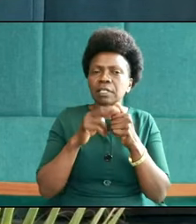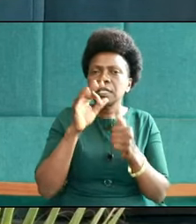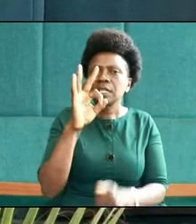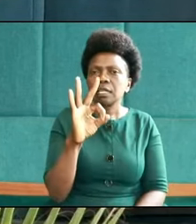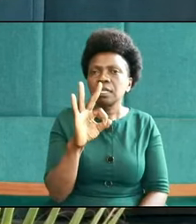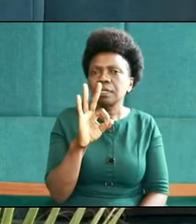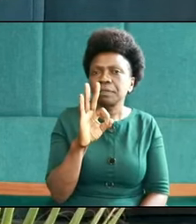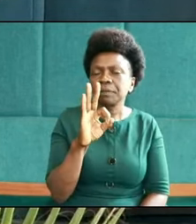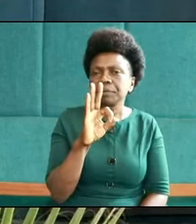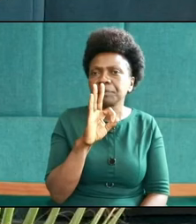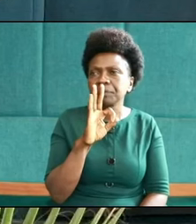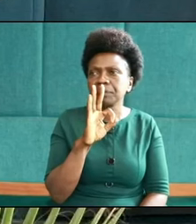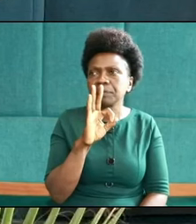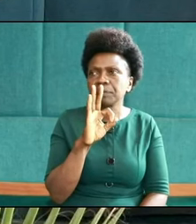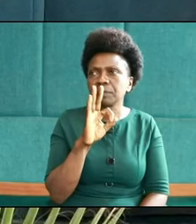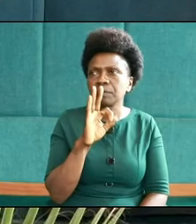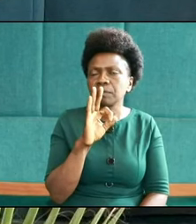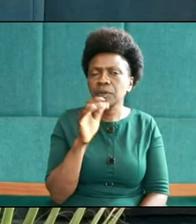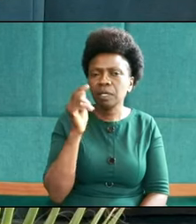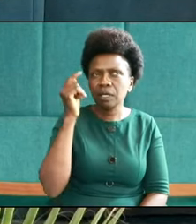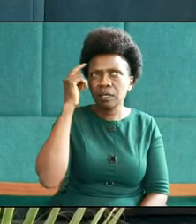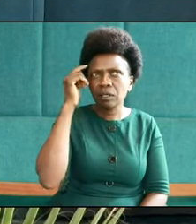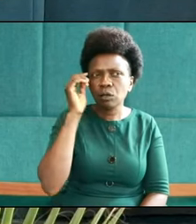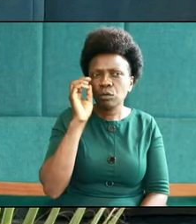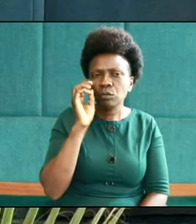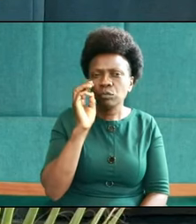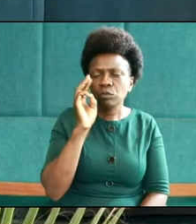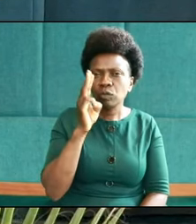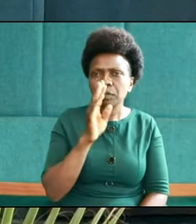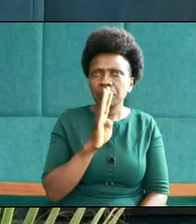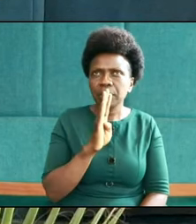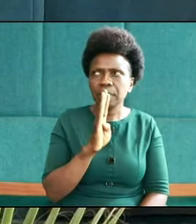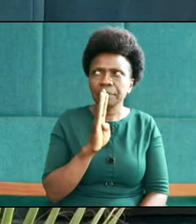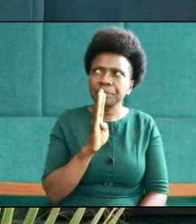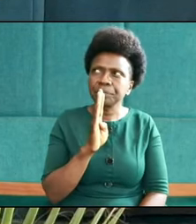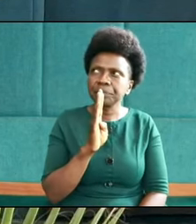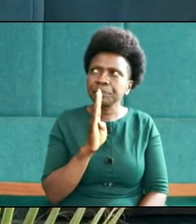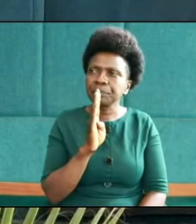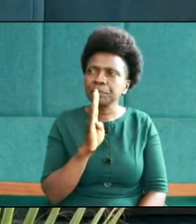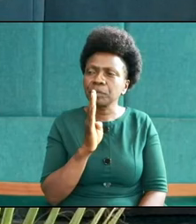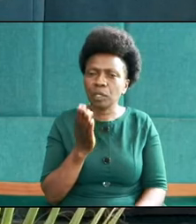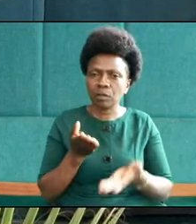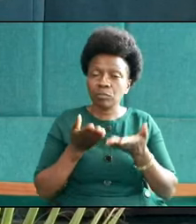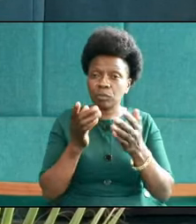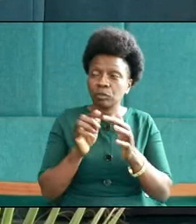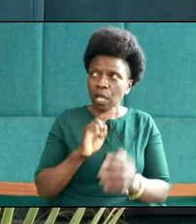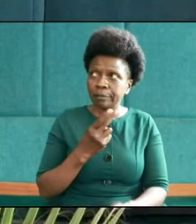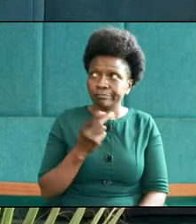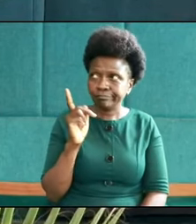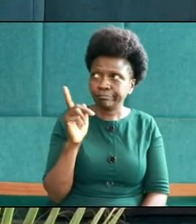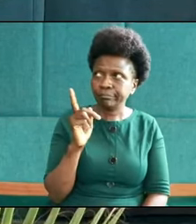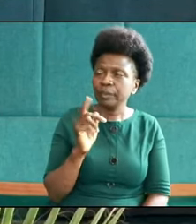473. I think it will be brought to us,